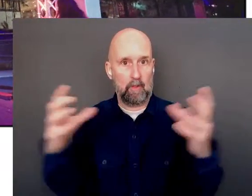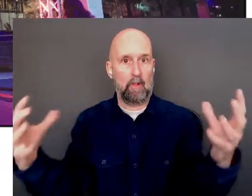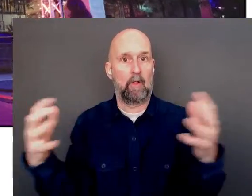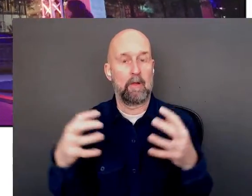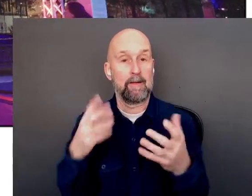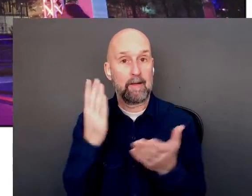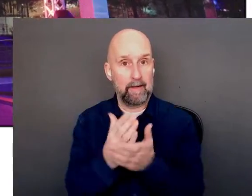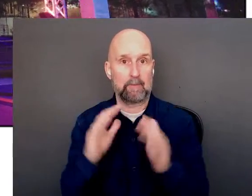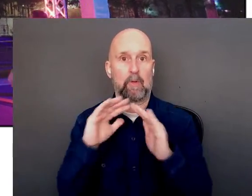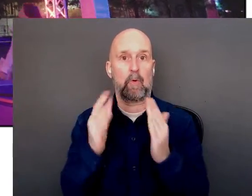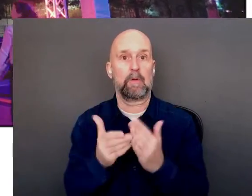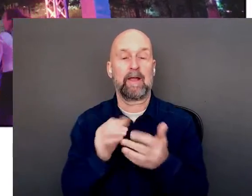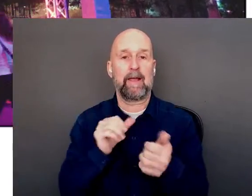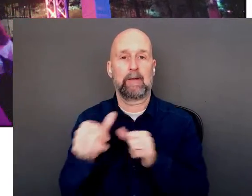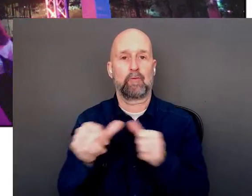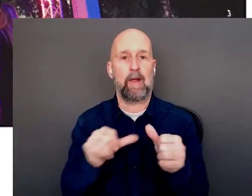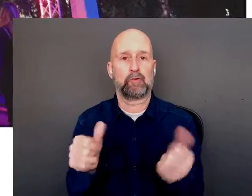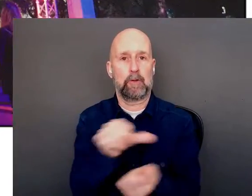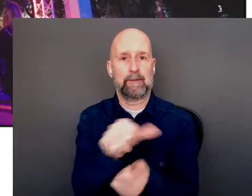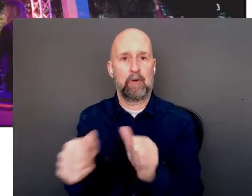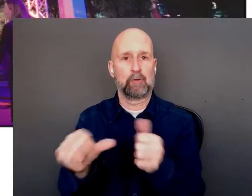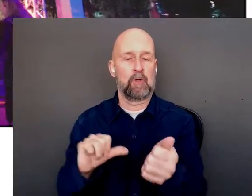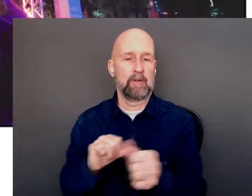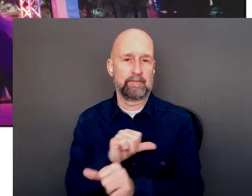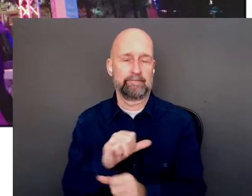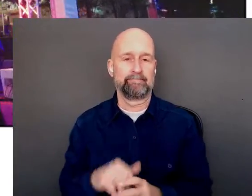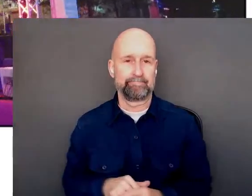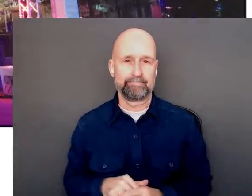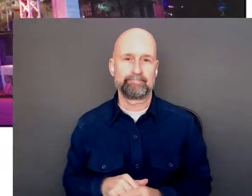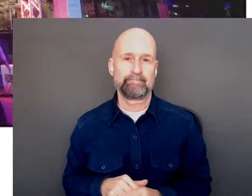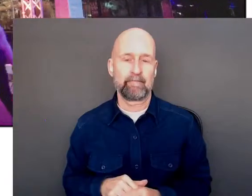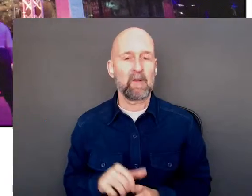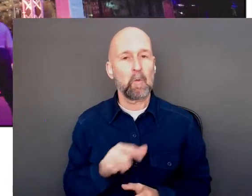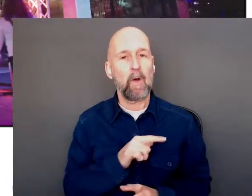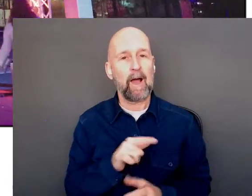interaction. So because it's implying your senses,